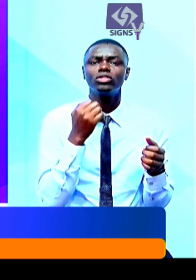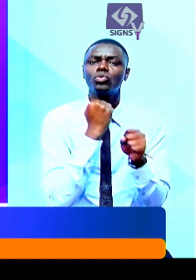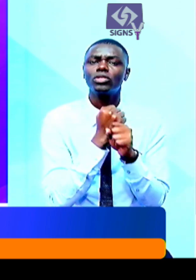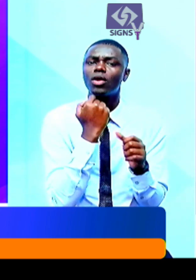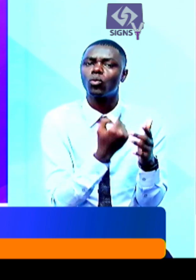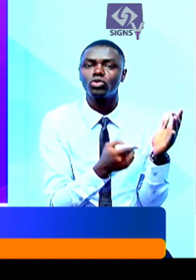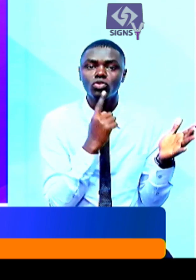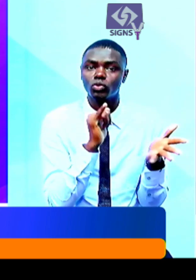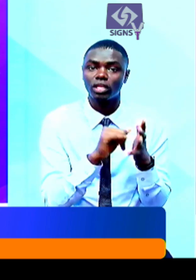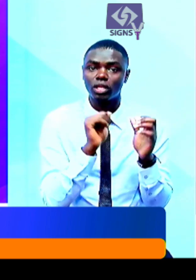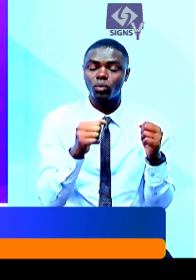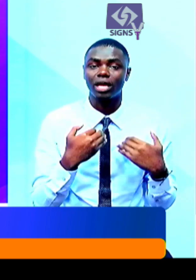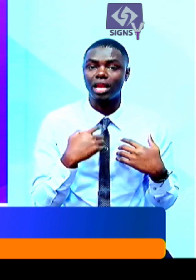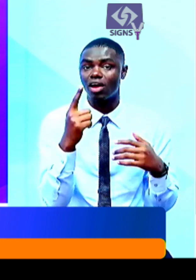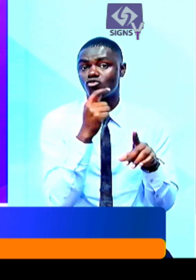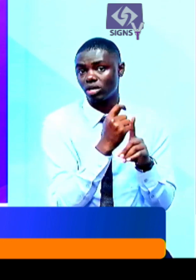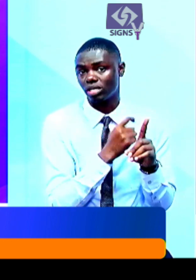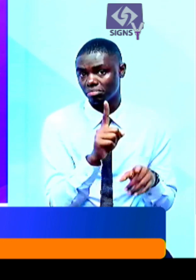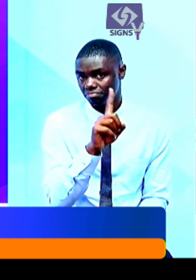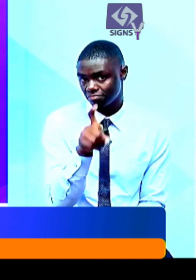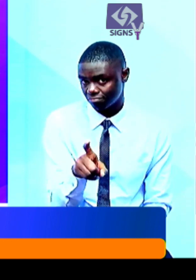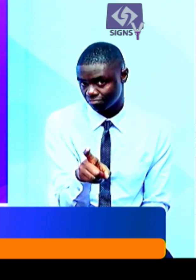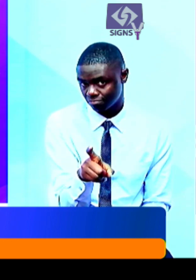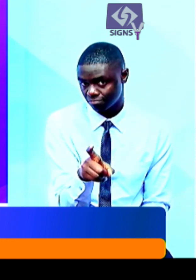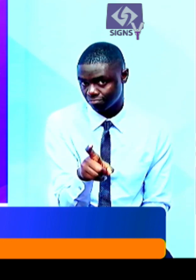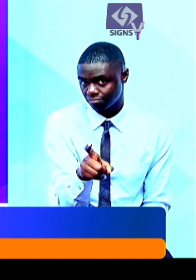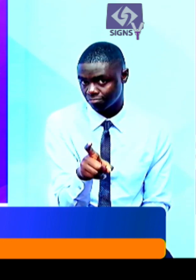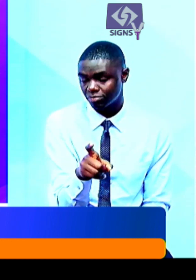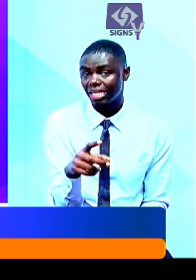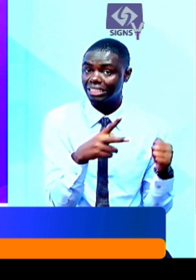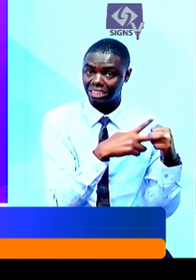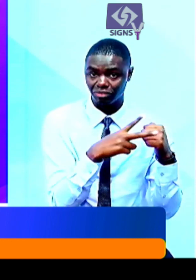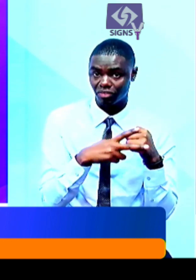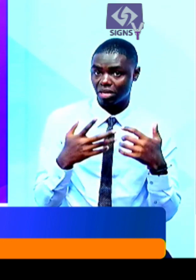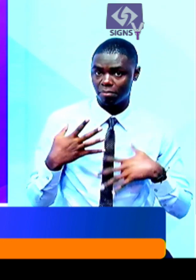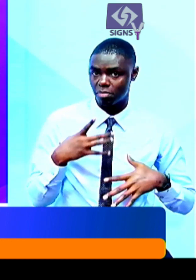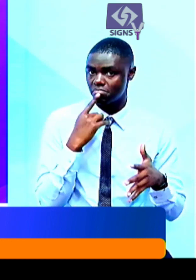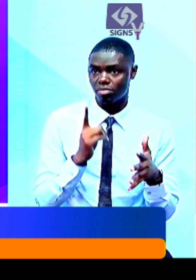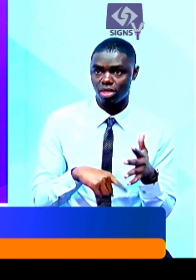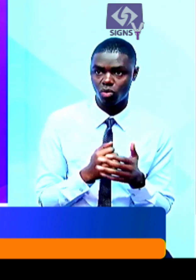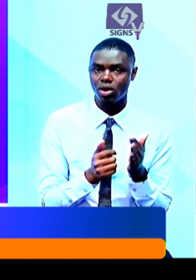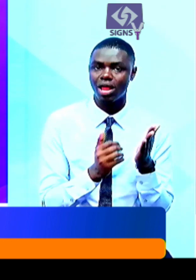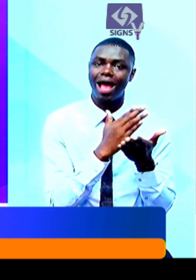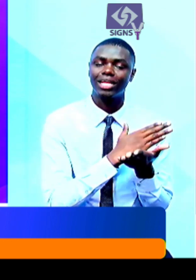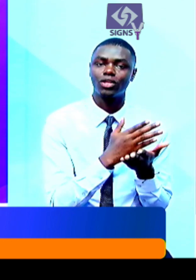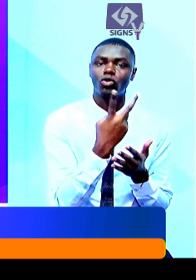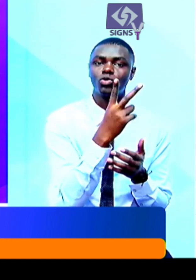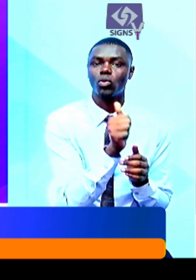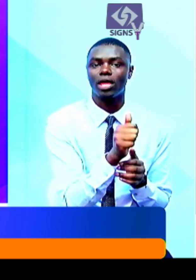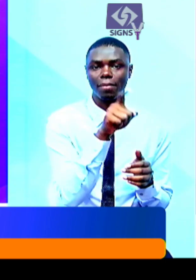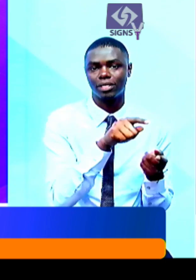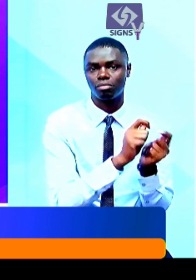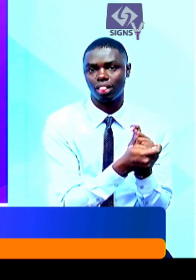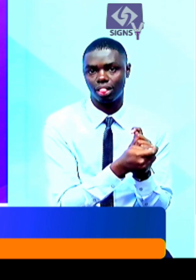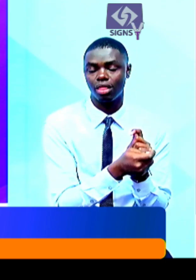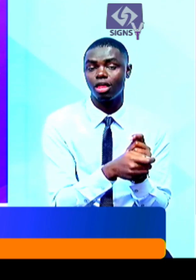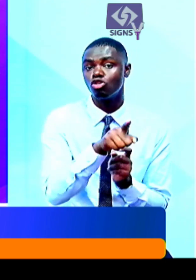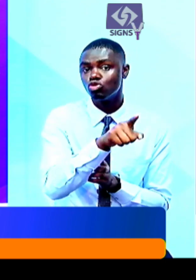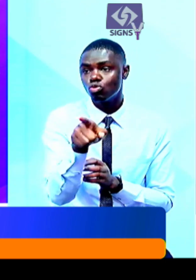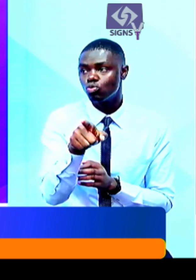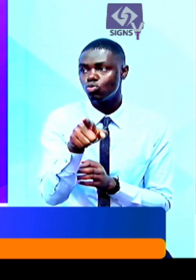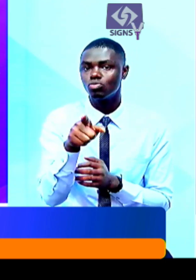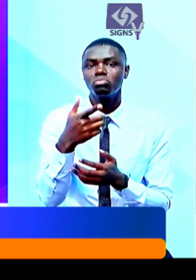so that we can have one term? The Saba people said, Article 2A, isn't it? You, which